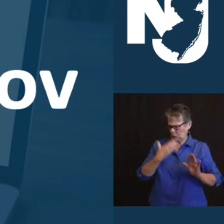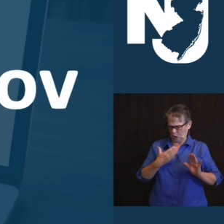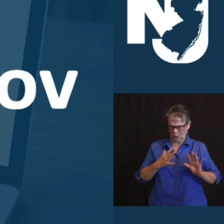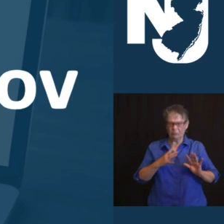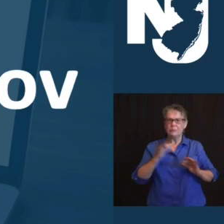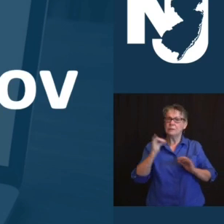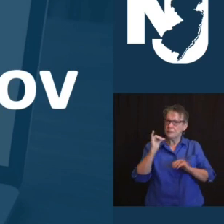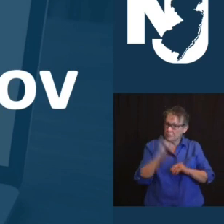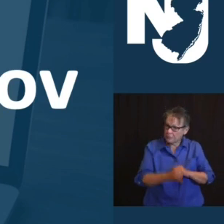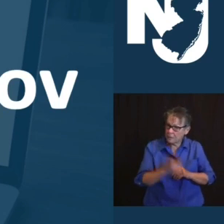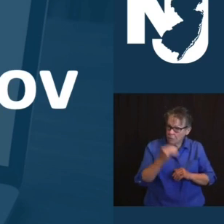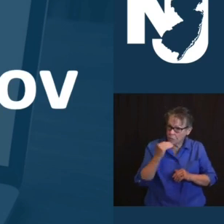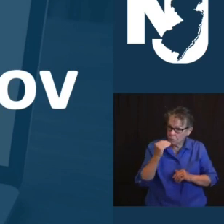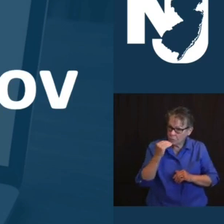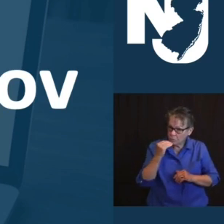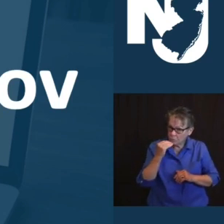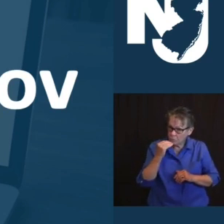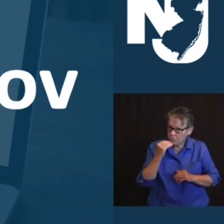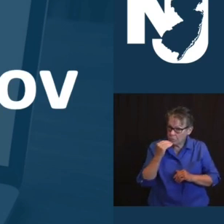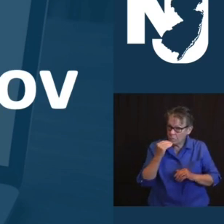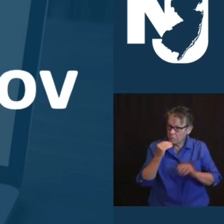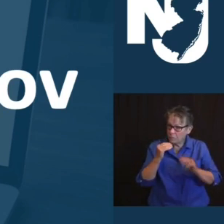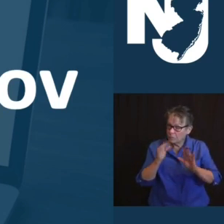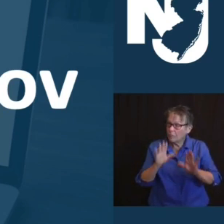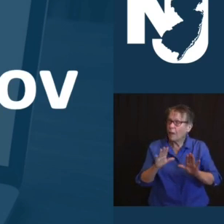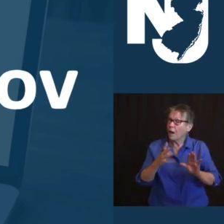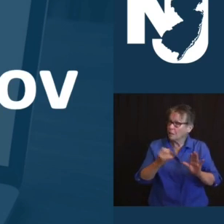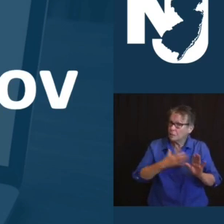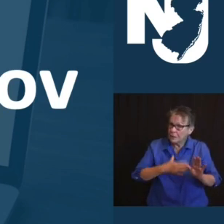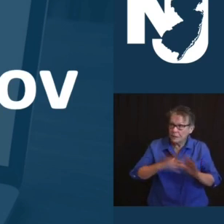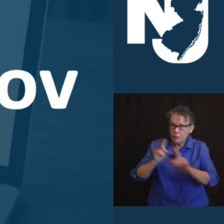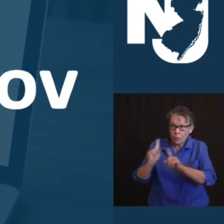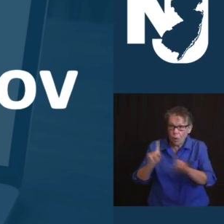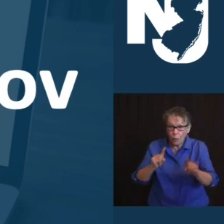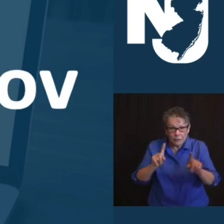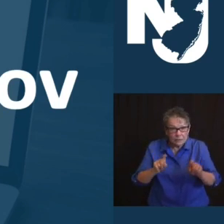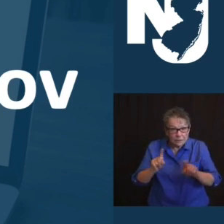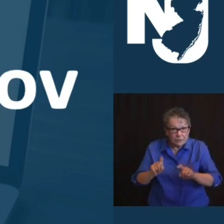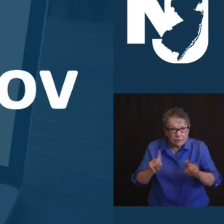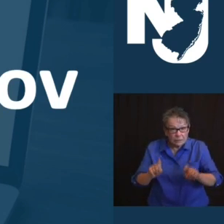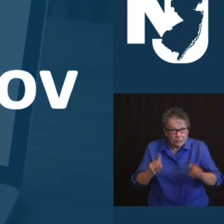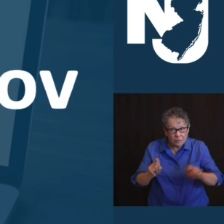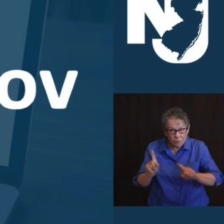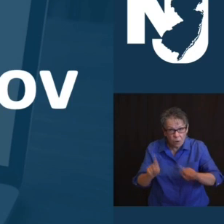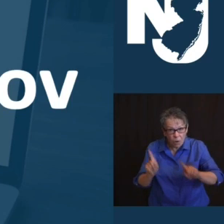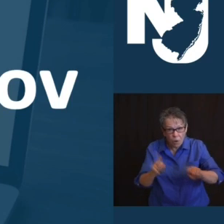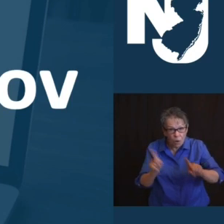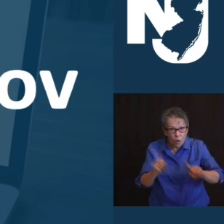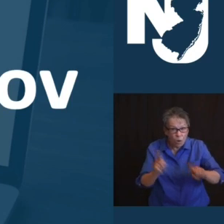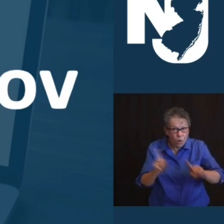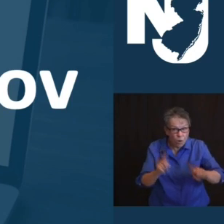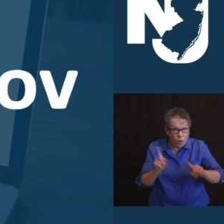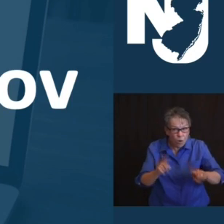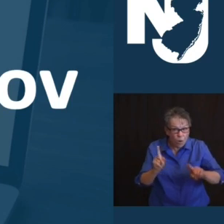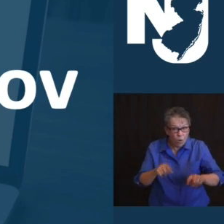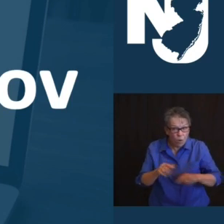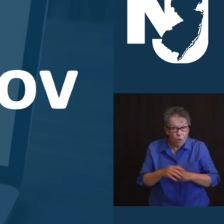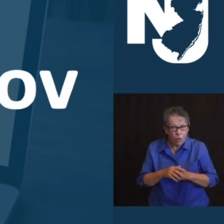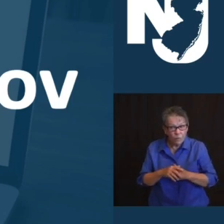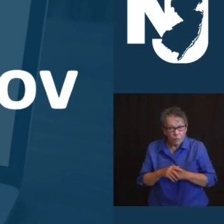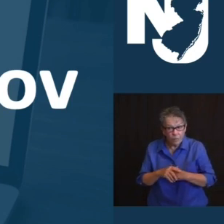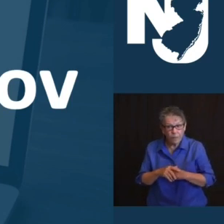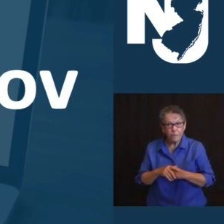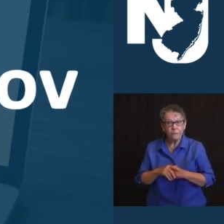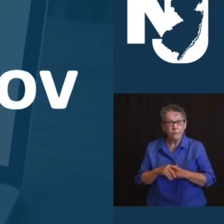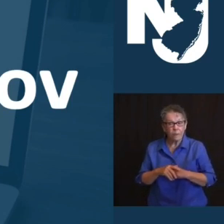any state in America. Please go out and get tested. And when Deandra or one of her contact tracer colleagues